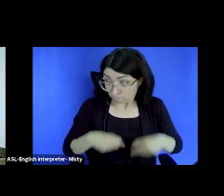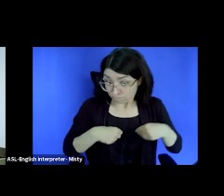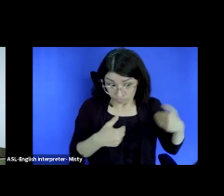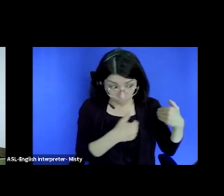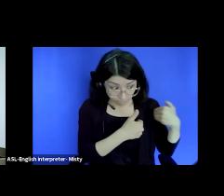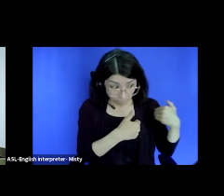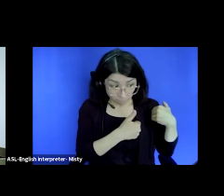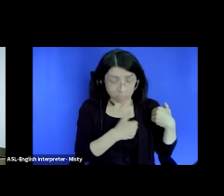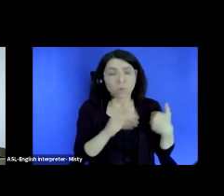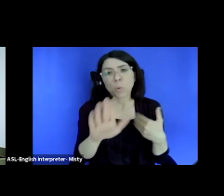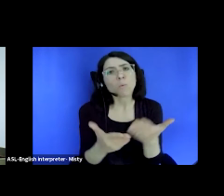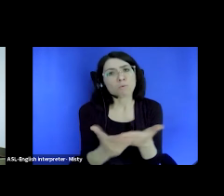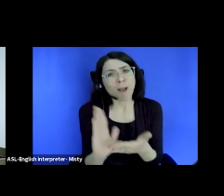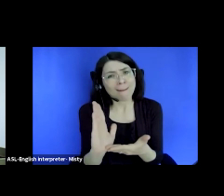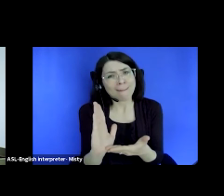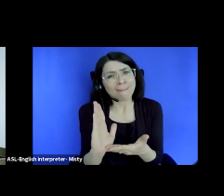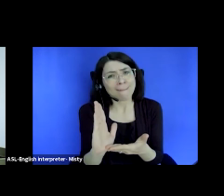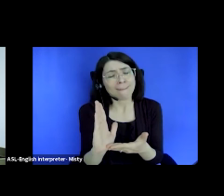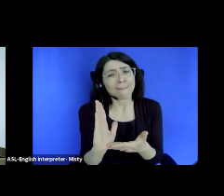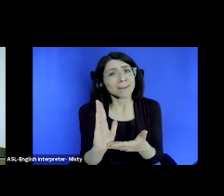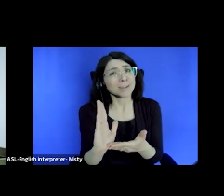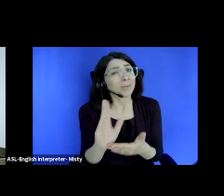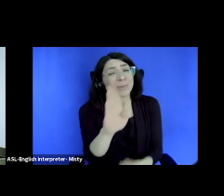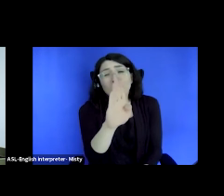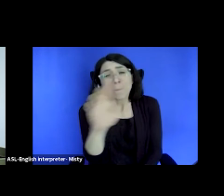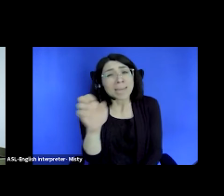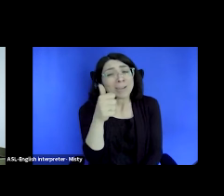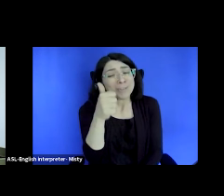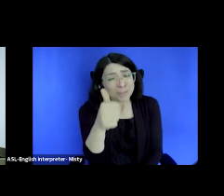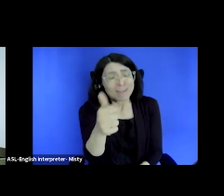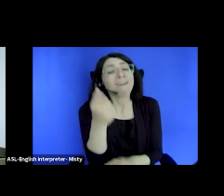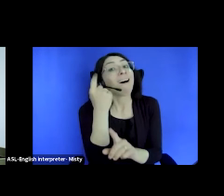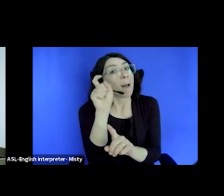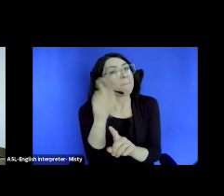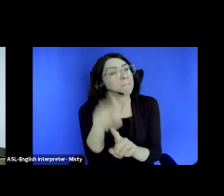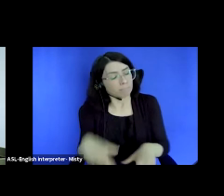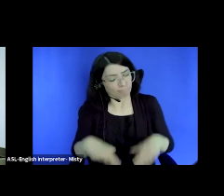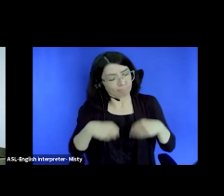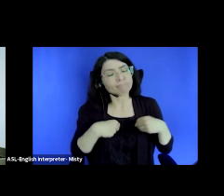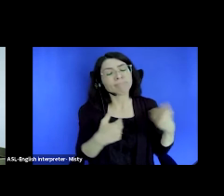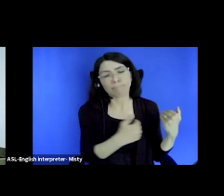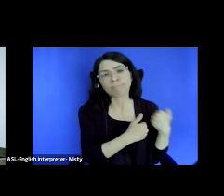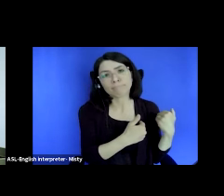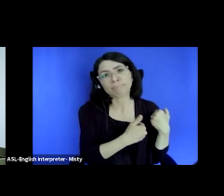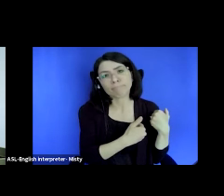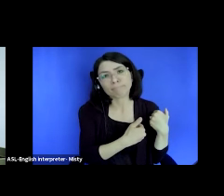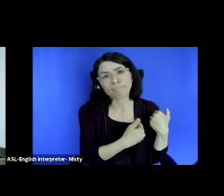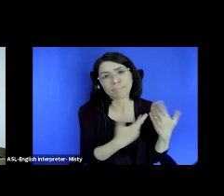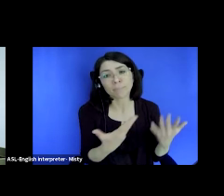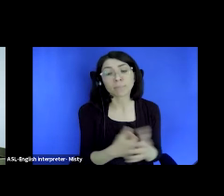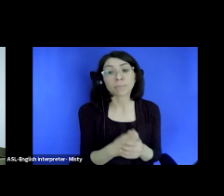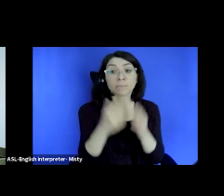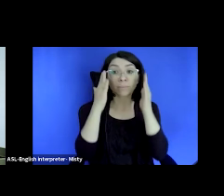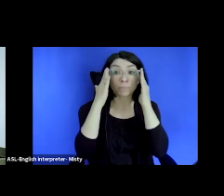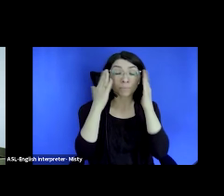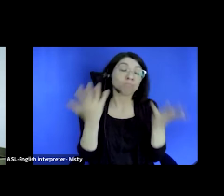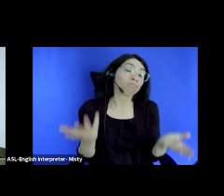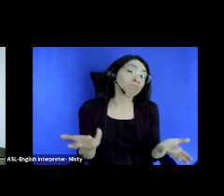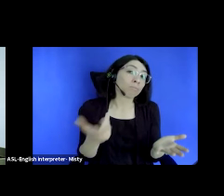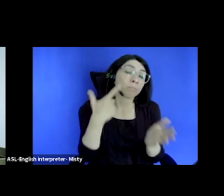to responsibility. You can be who you want to be, but you have to be responsible for those actions that you take. So if you choose to be more of a